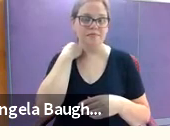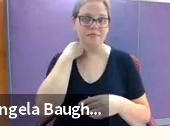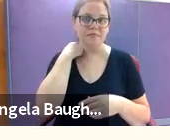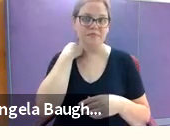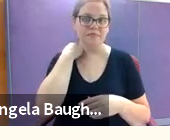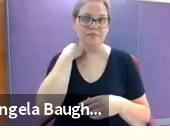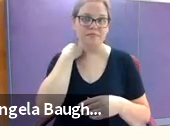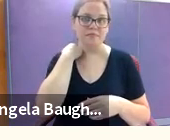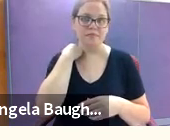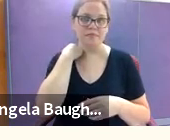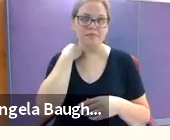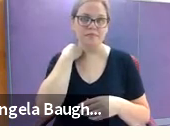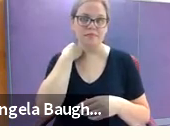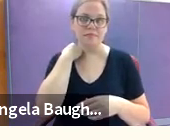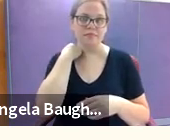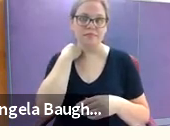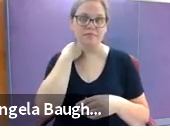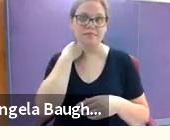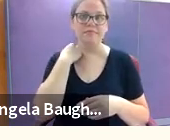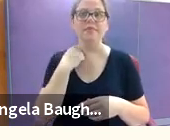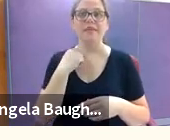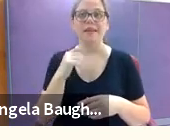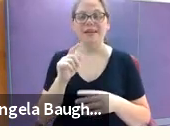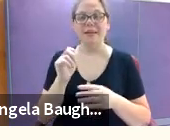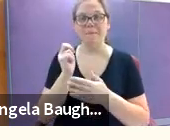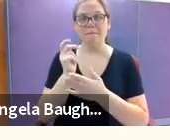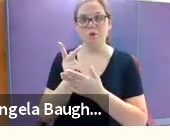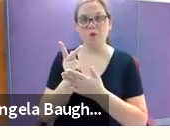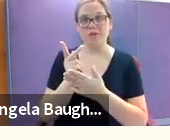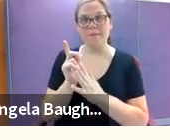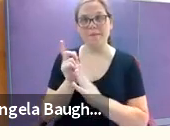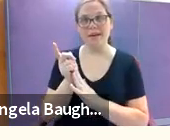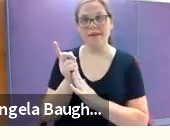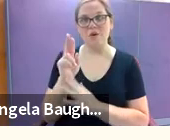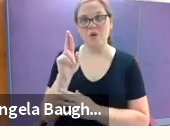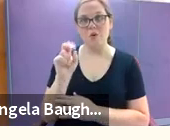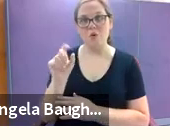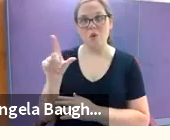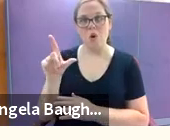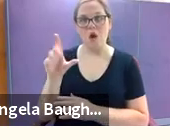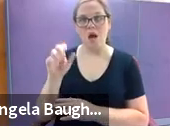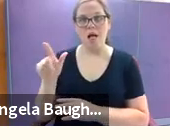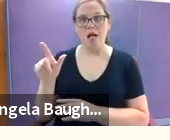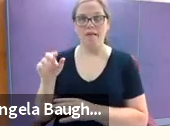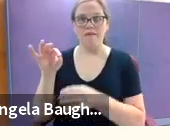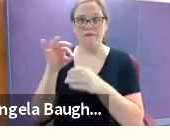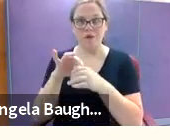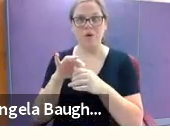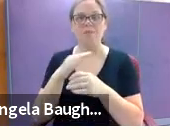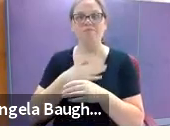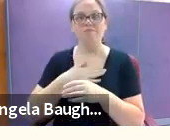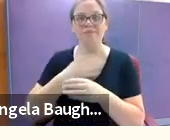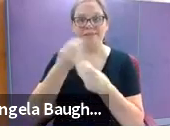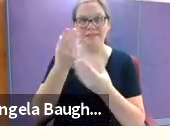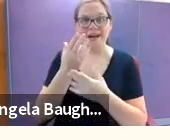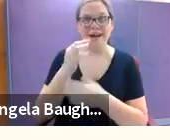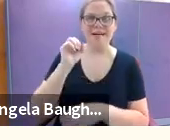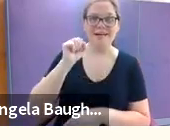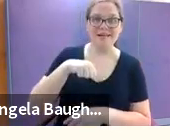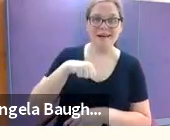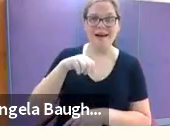And we need to approve the minutes via a roll call vote. So I will read their names. Please let us know yay, nay,